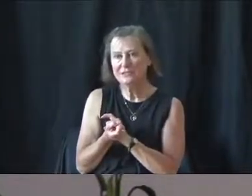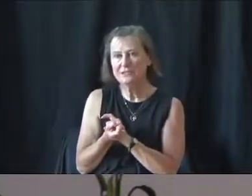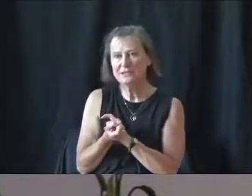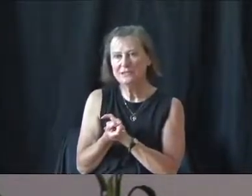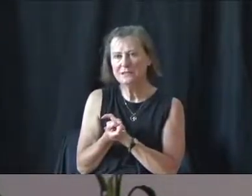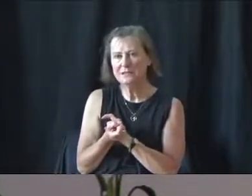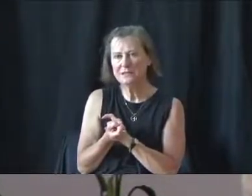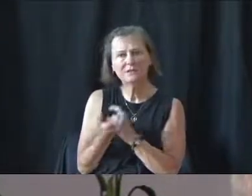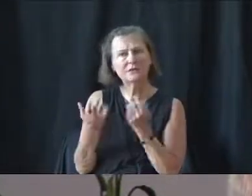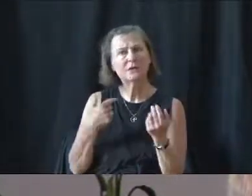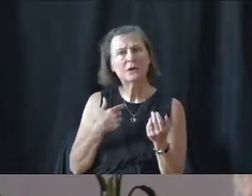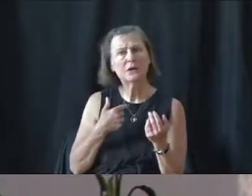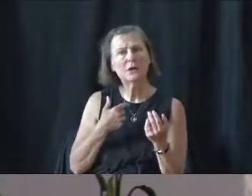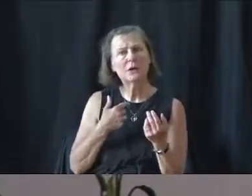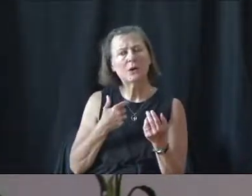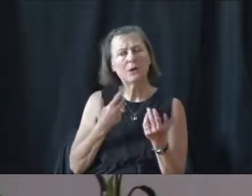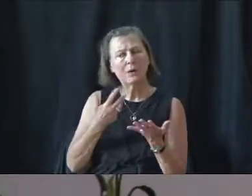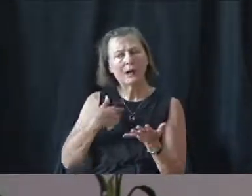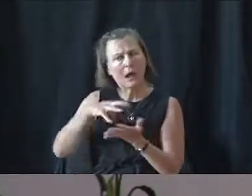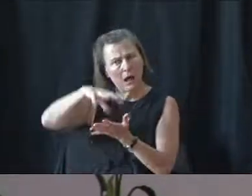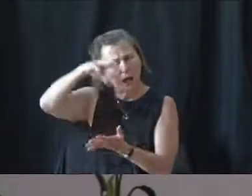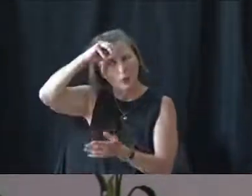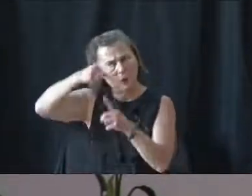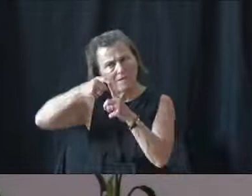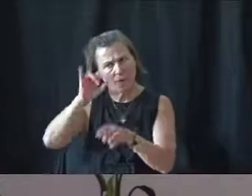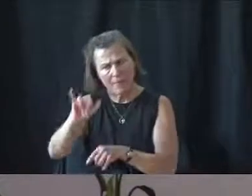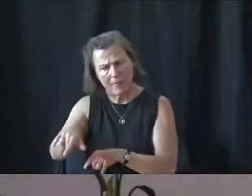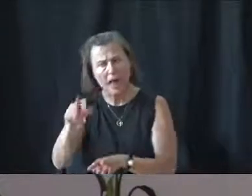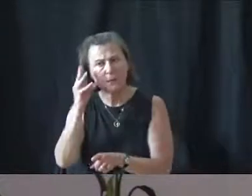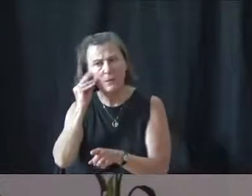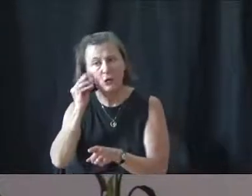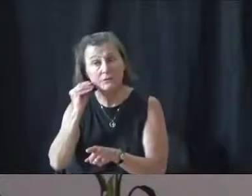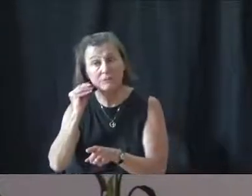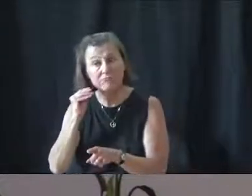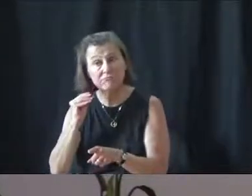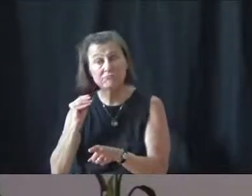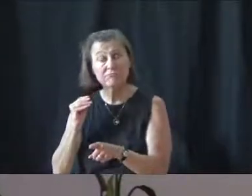And so what did I take away from that experience?